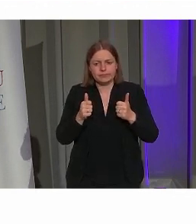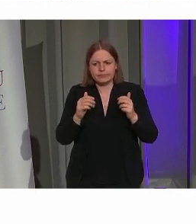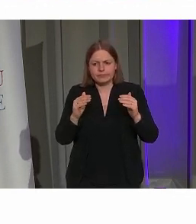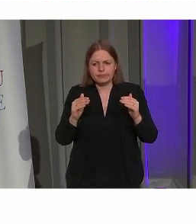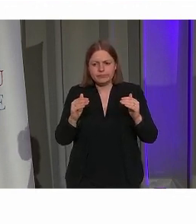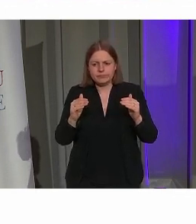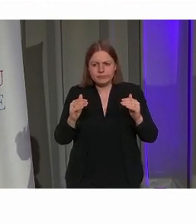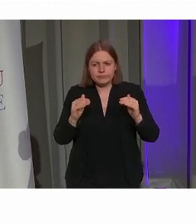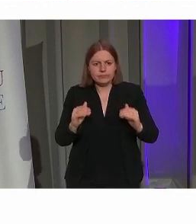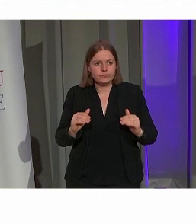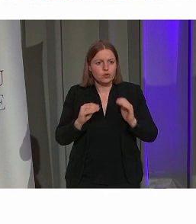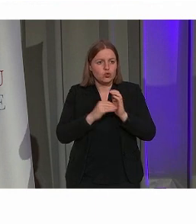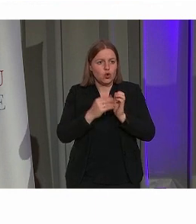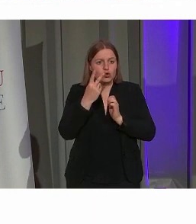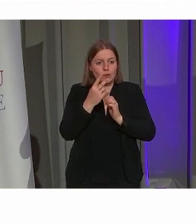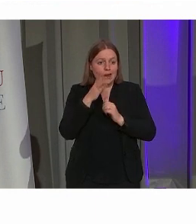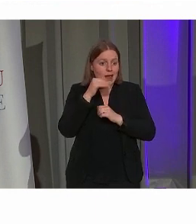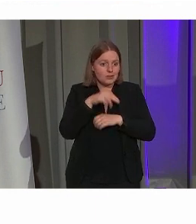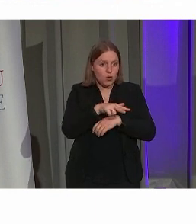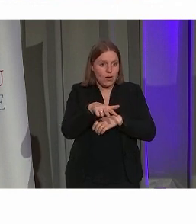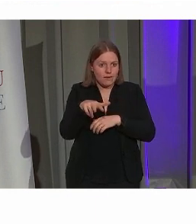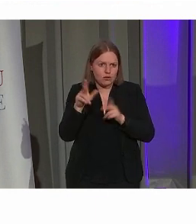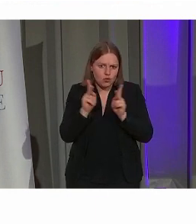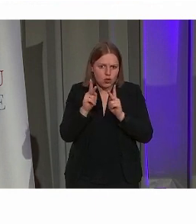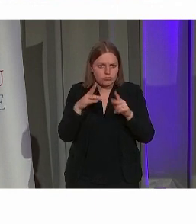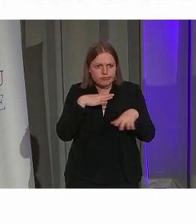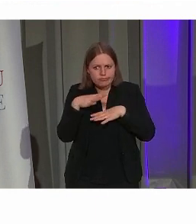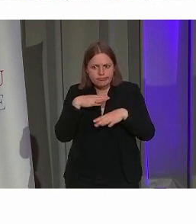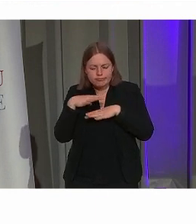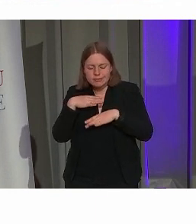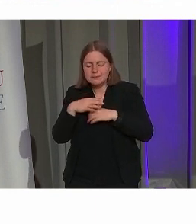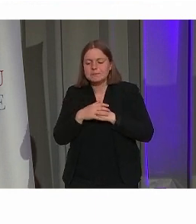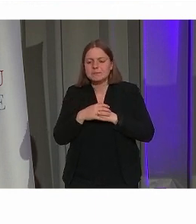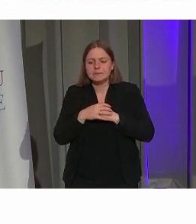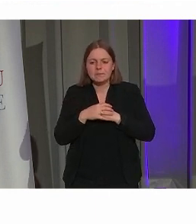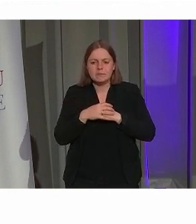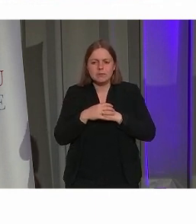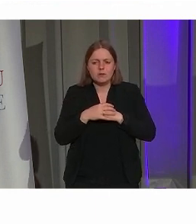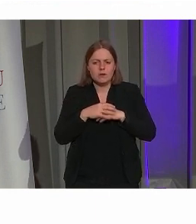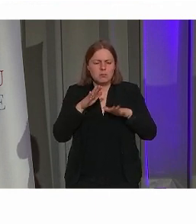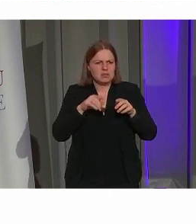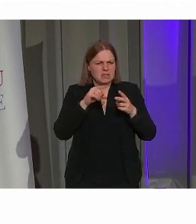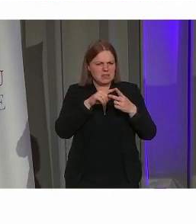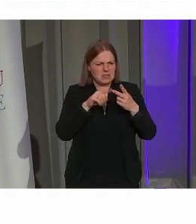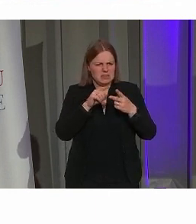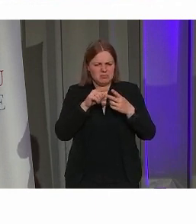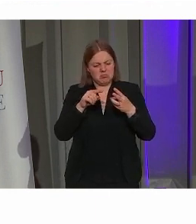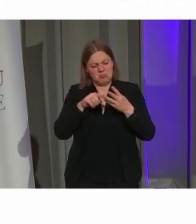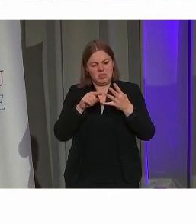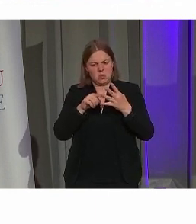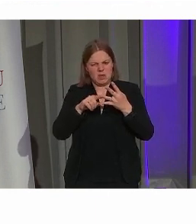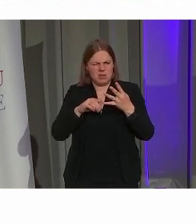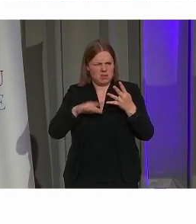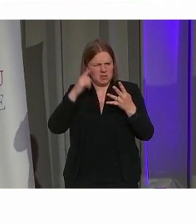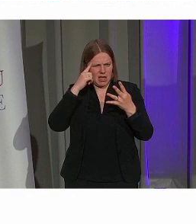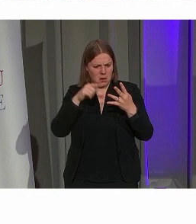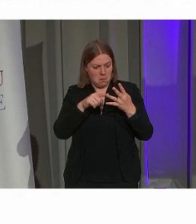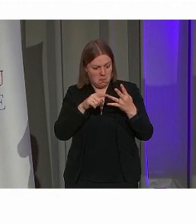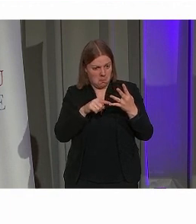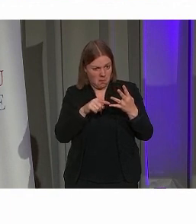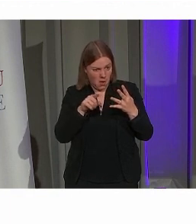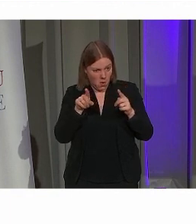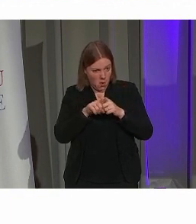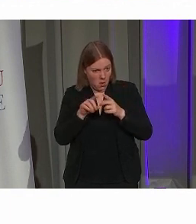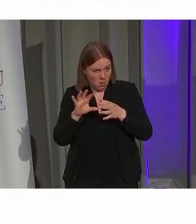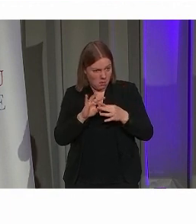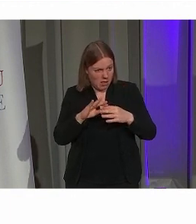an example here. I want to talk about two issues. Well, we are